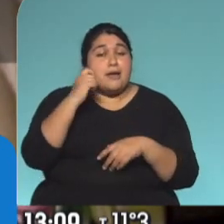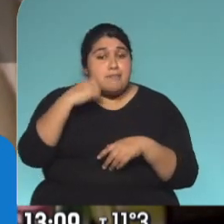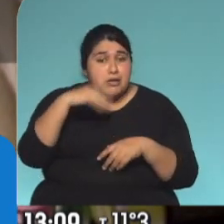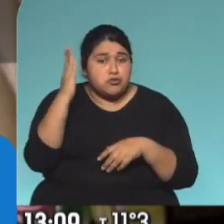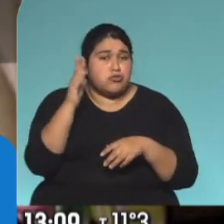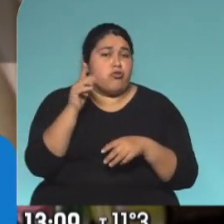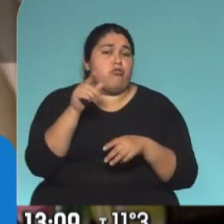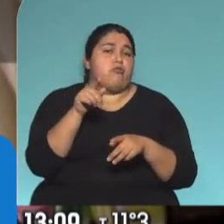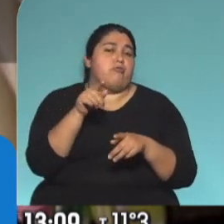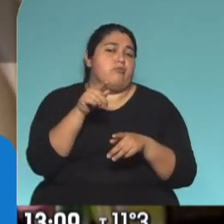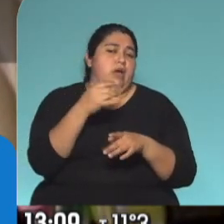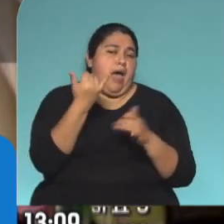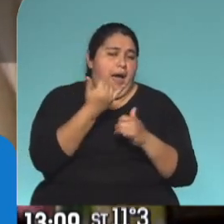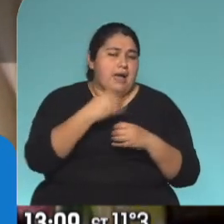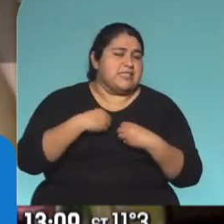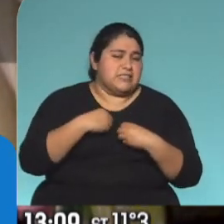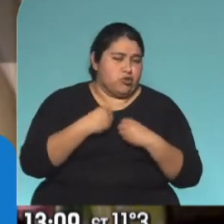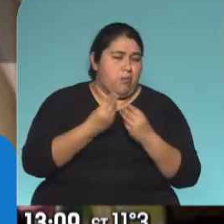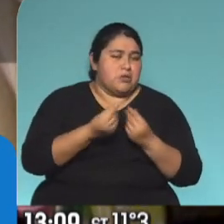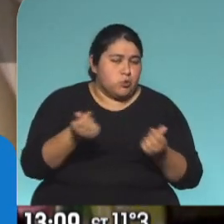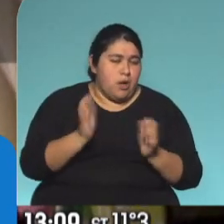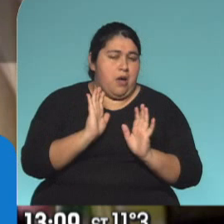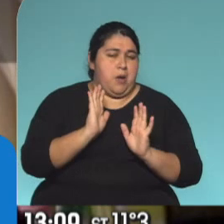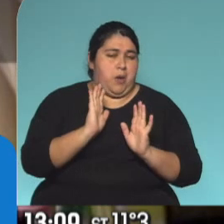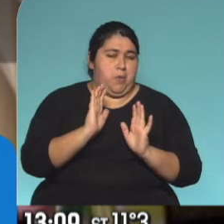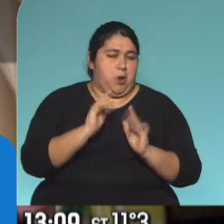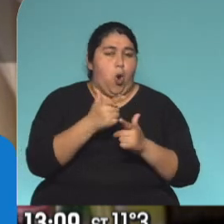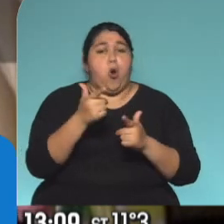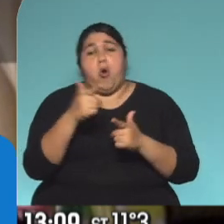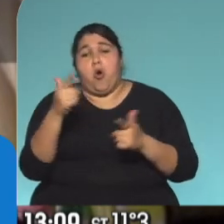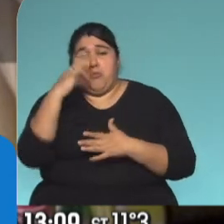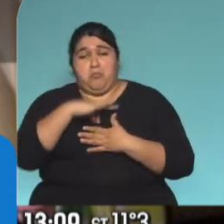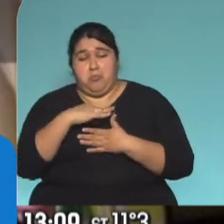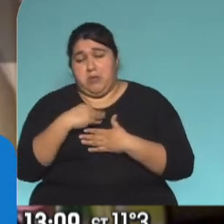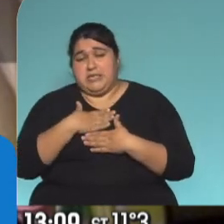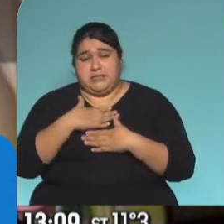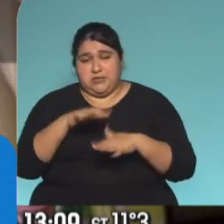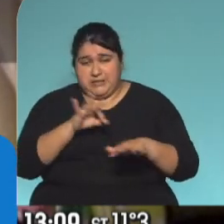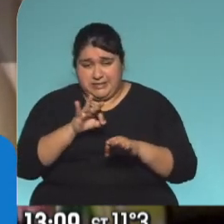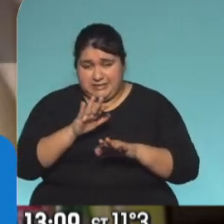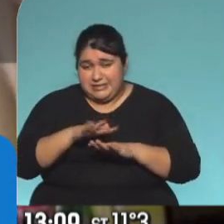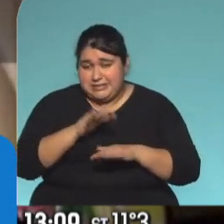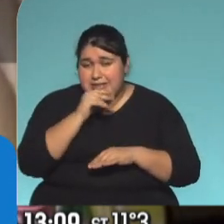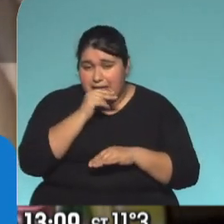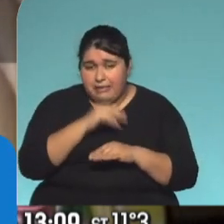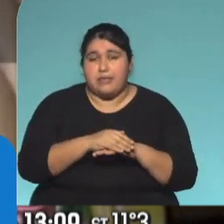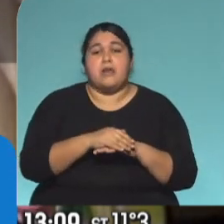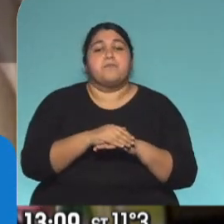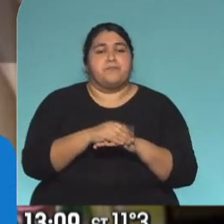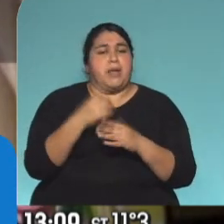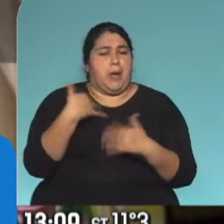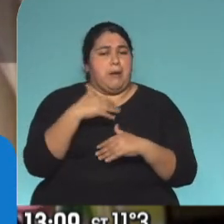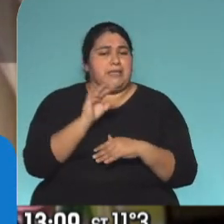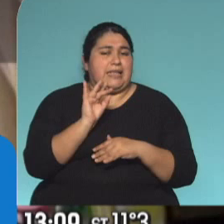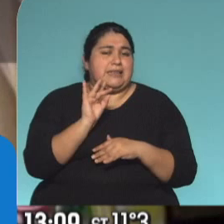president, have either mild disease or no disease. Some have, rather severe symptoms, but don't wind